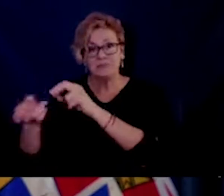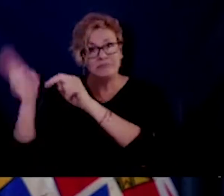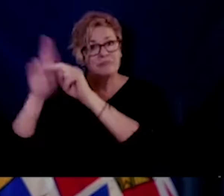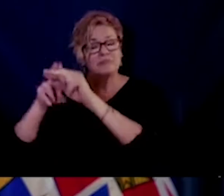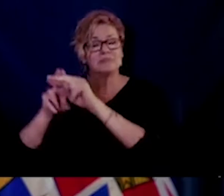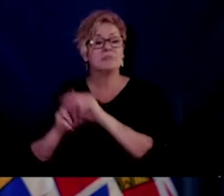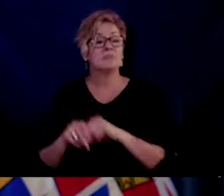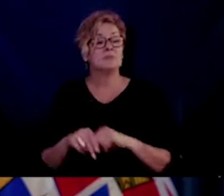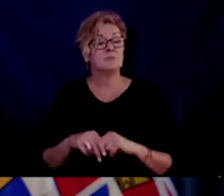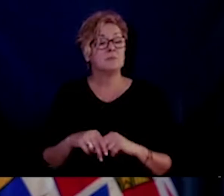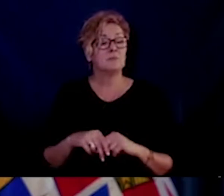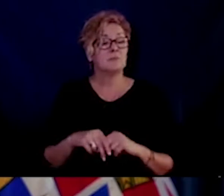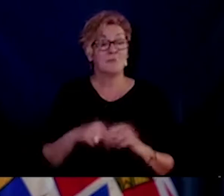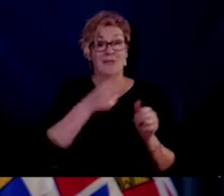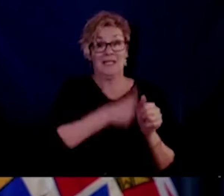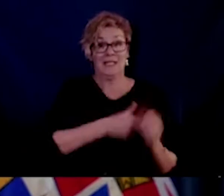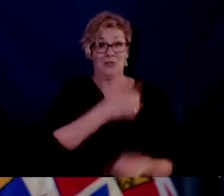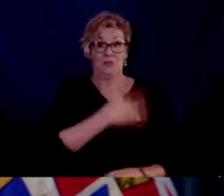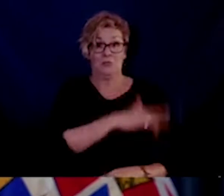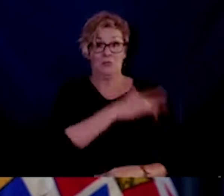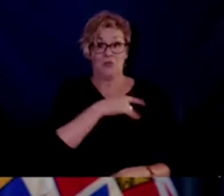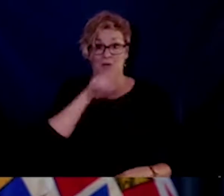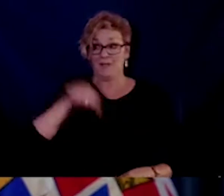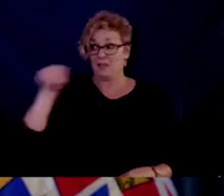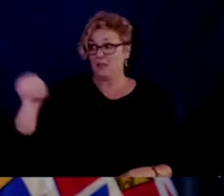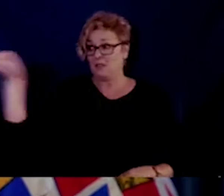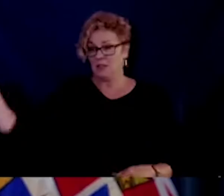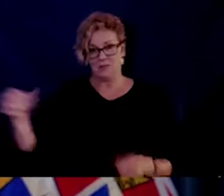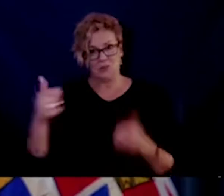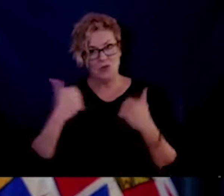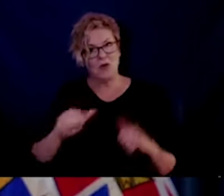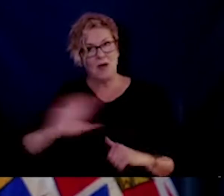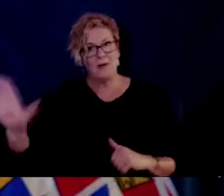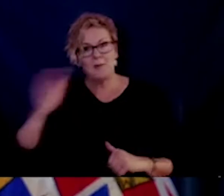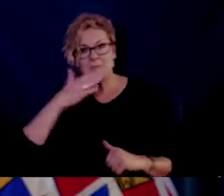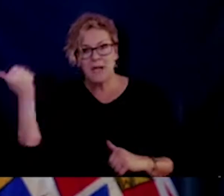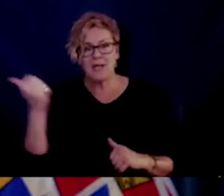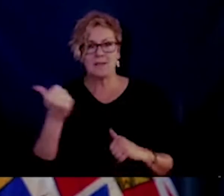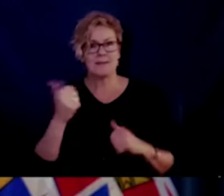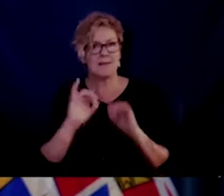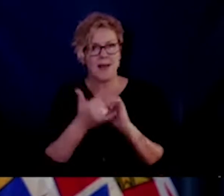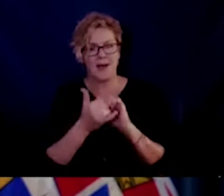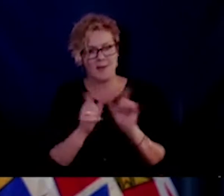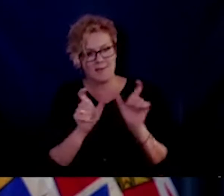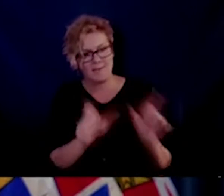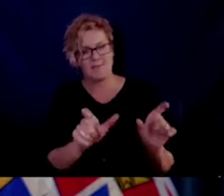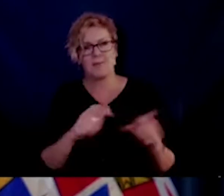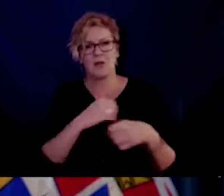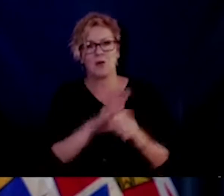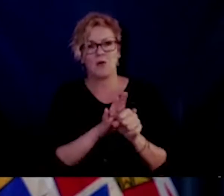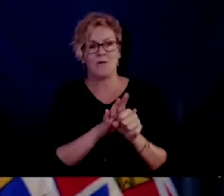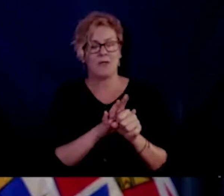to be able to manage contact tracing. And that's why we're adding the additional layers today. I heard from many,